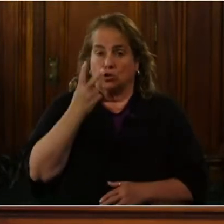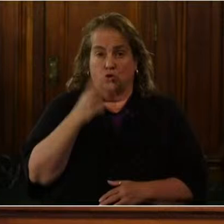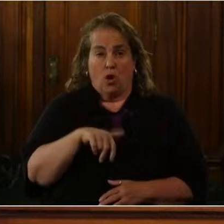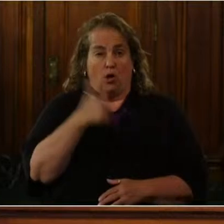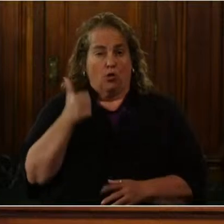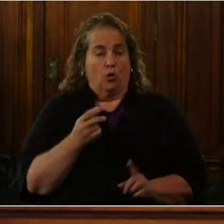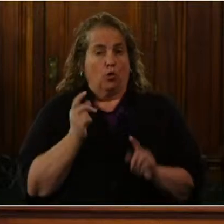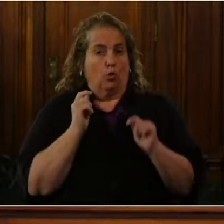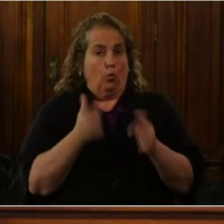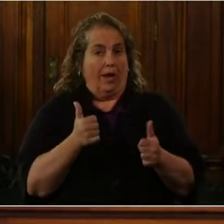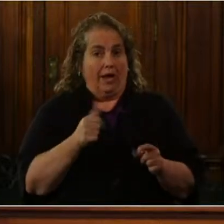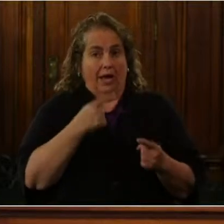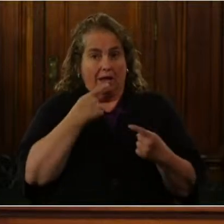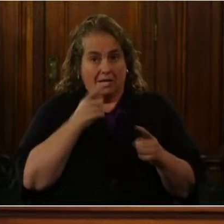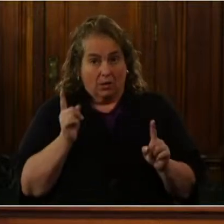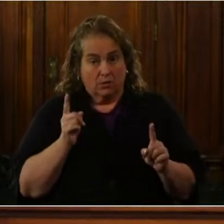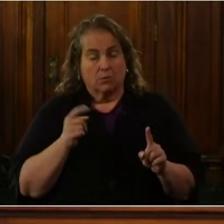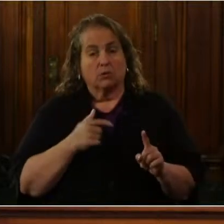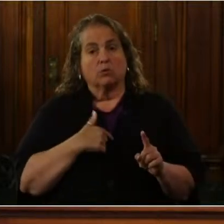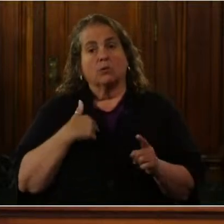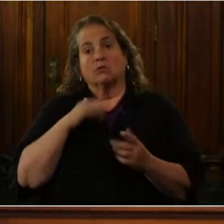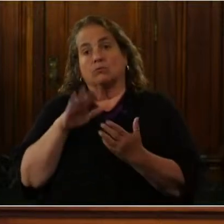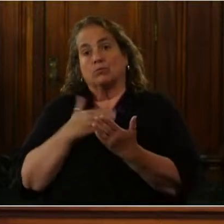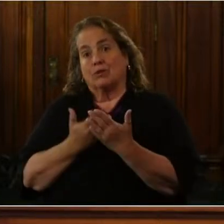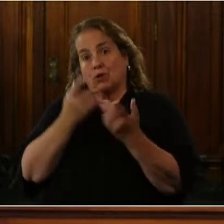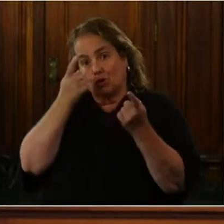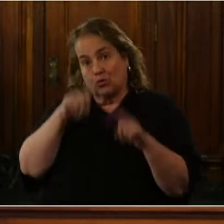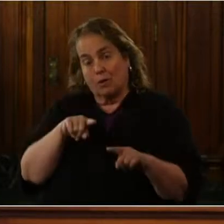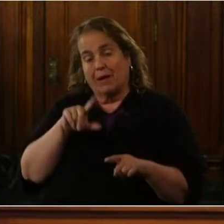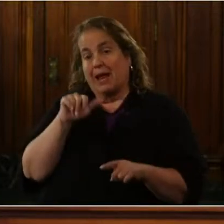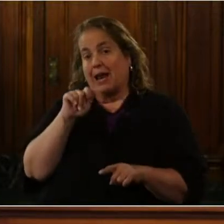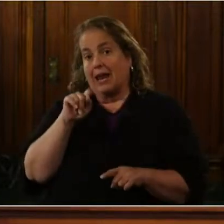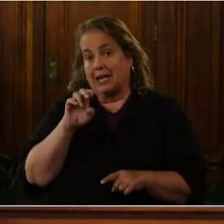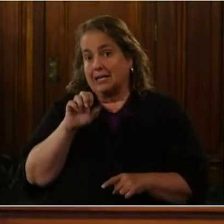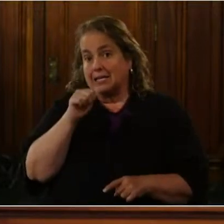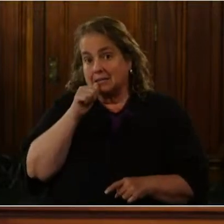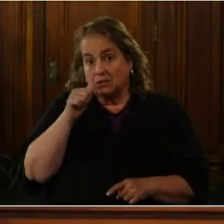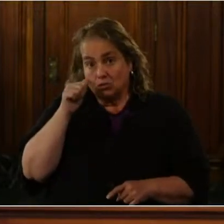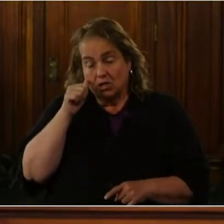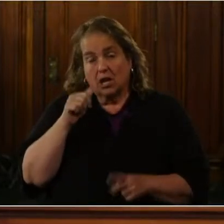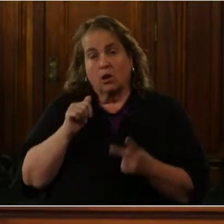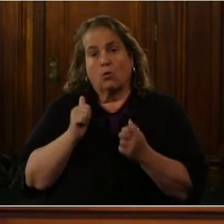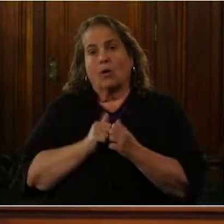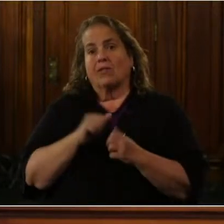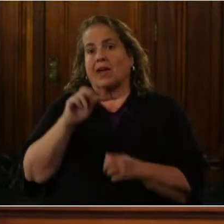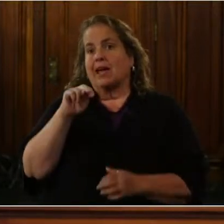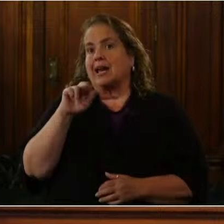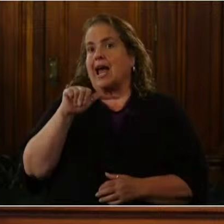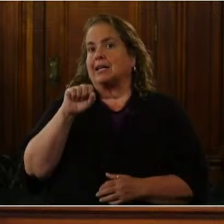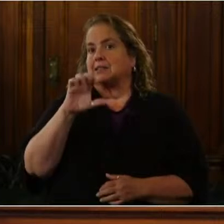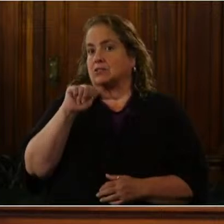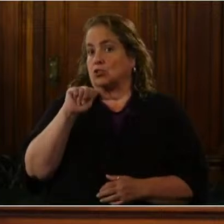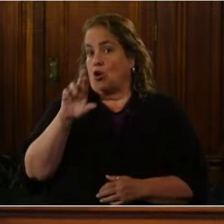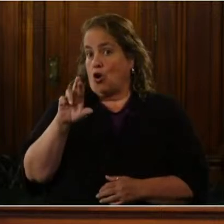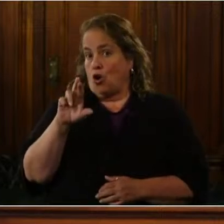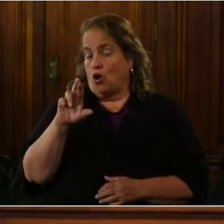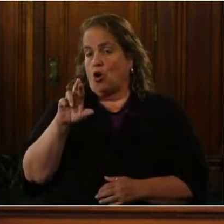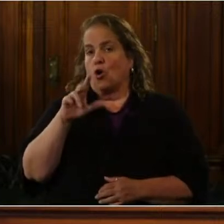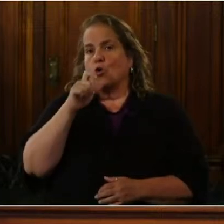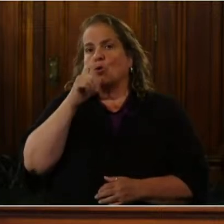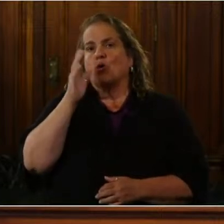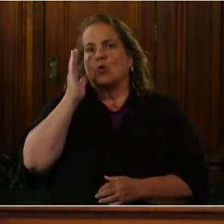announcements. We reached an agreement late yesterday with NASCAR, which is going to